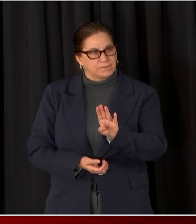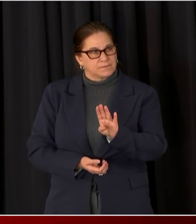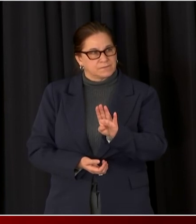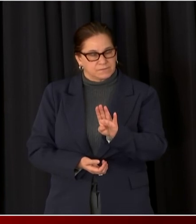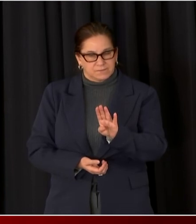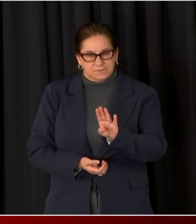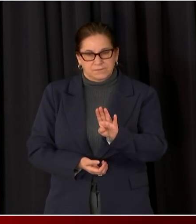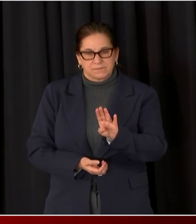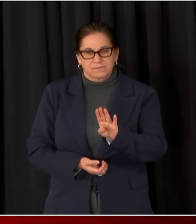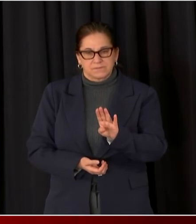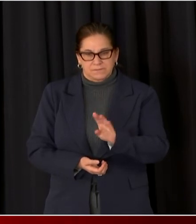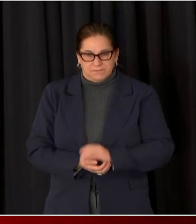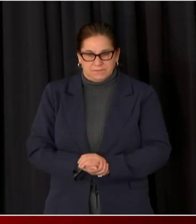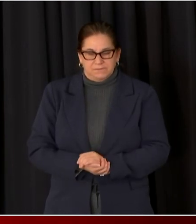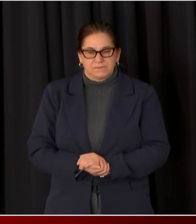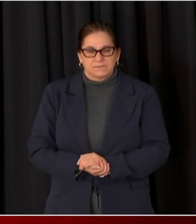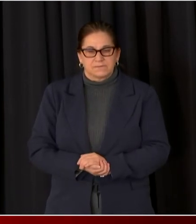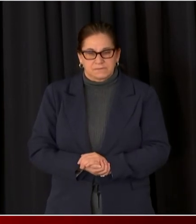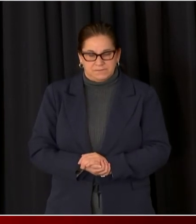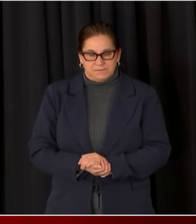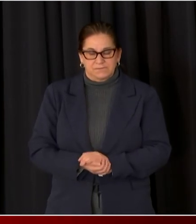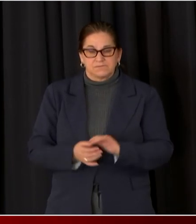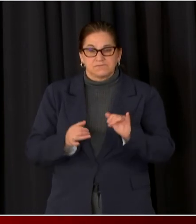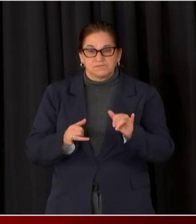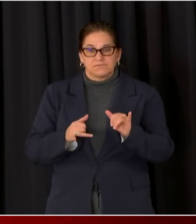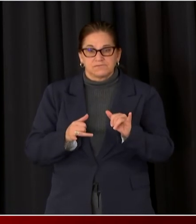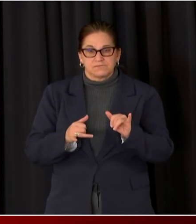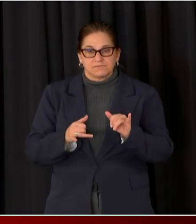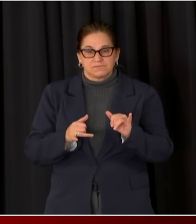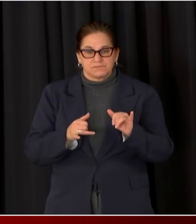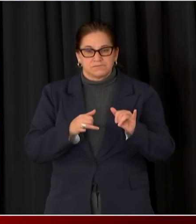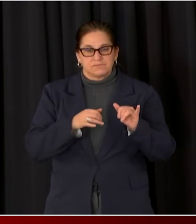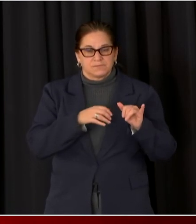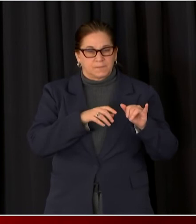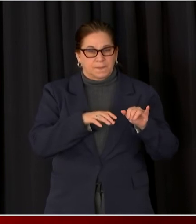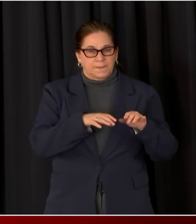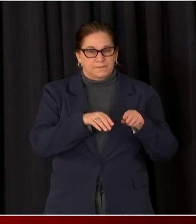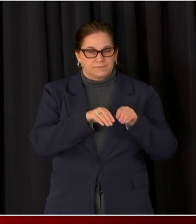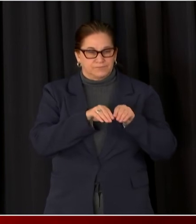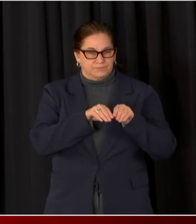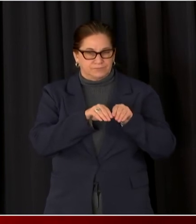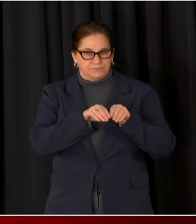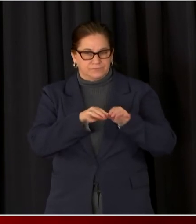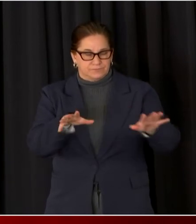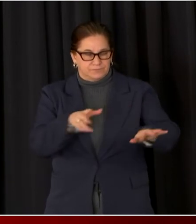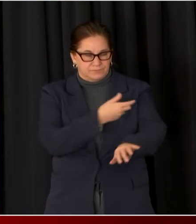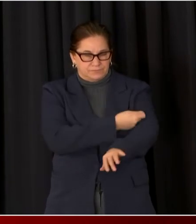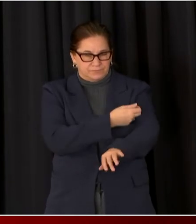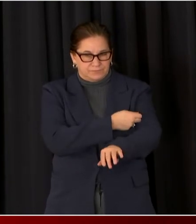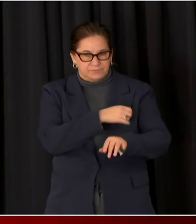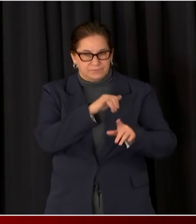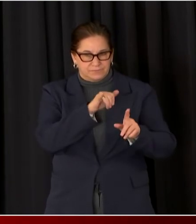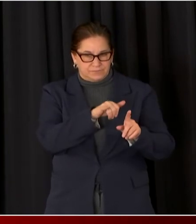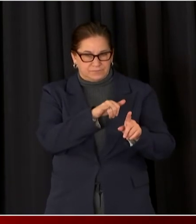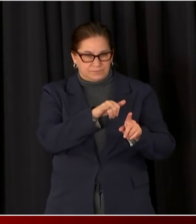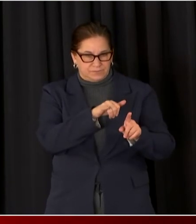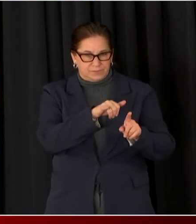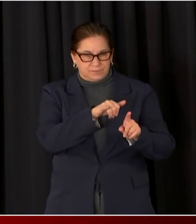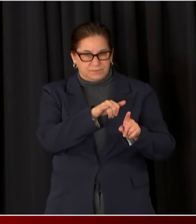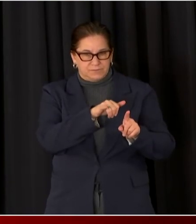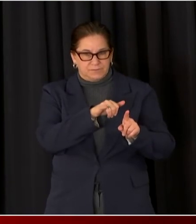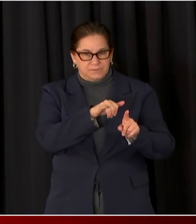6,825 vaccines, the initial distribution of the vaccine will be tied to settings and not necessarily job roles, and we will begin with